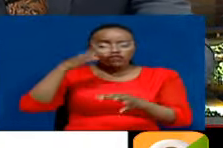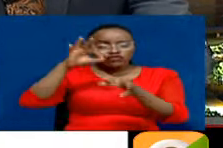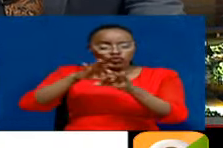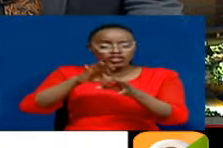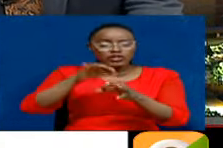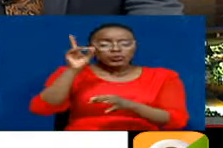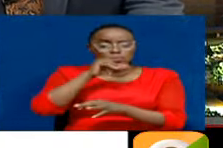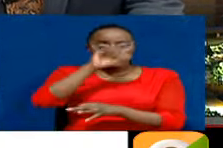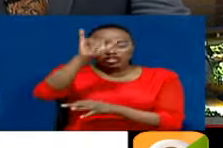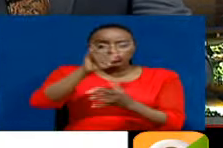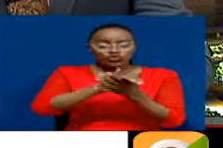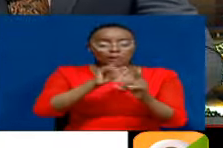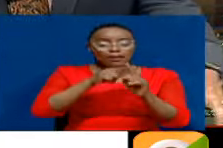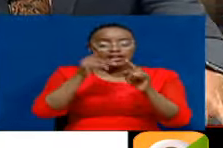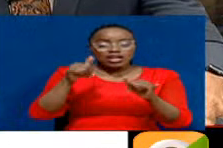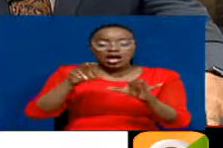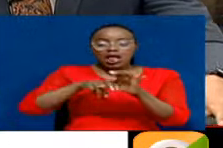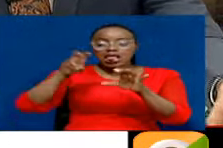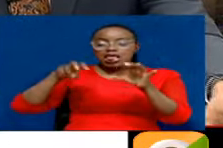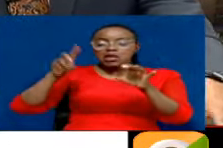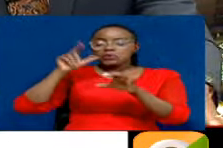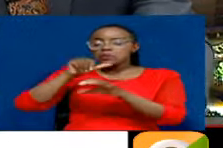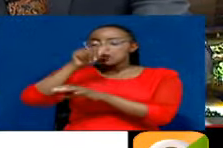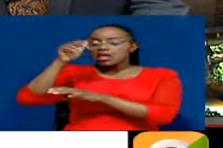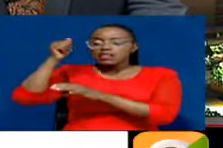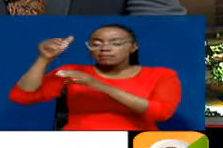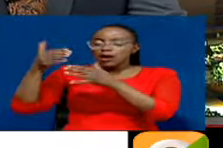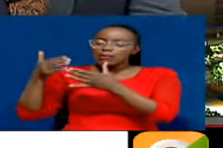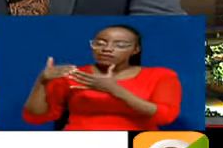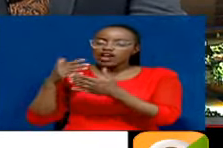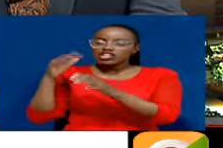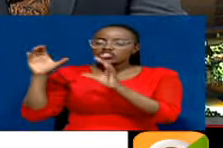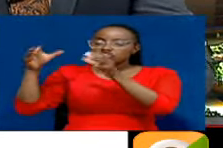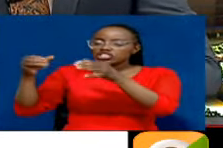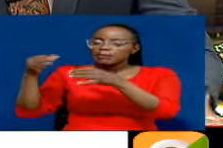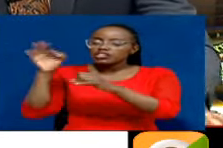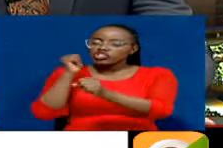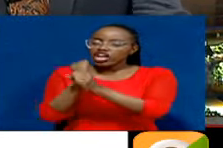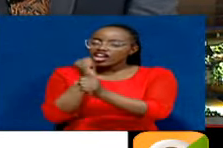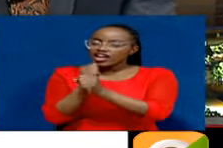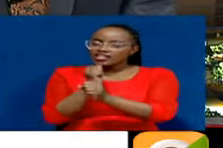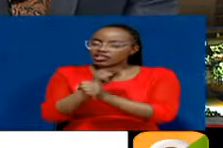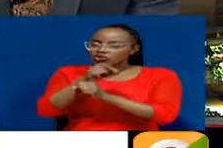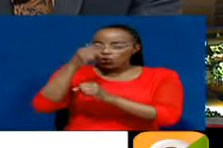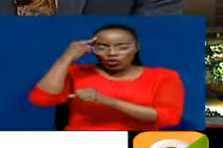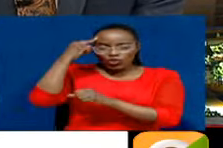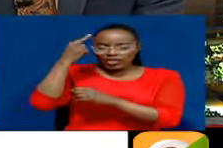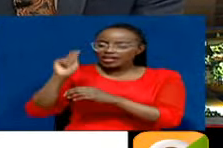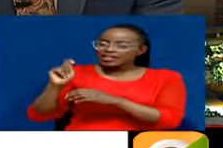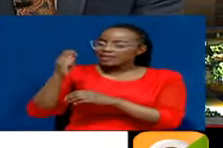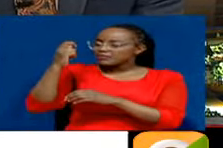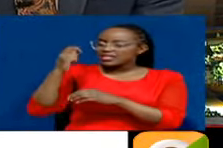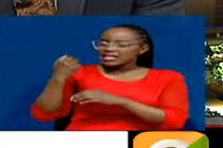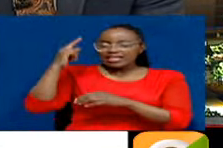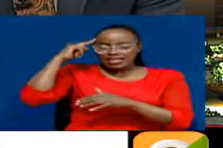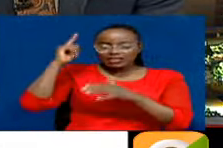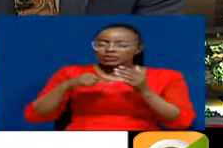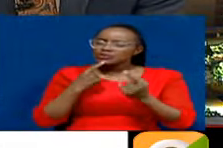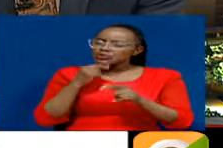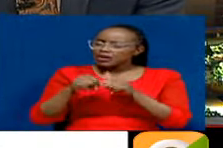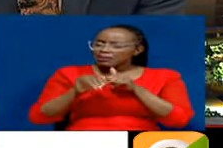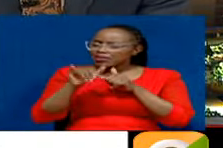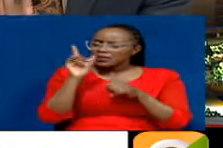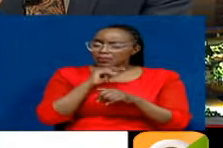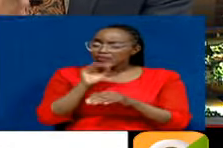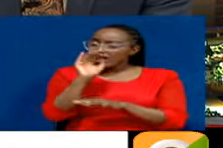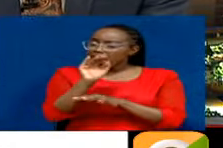voted in Jubilee, but now ascribes to another party called Chama cha Kazi. What do you think the president makes of all that? Do you talk to him about